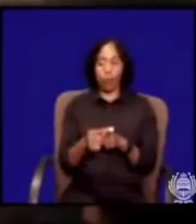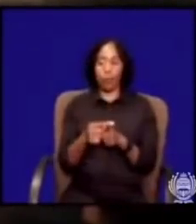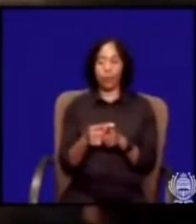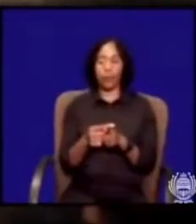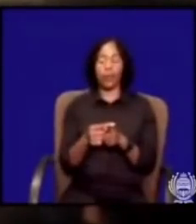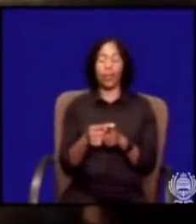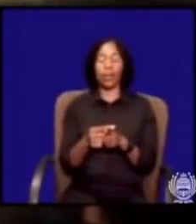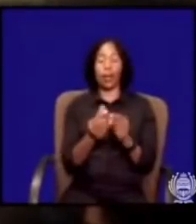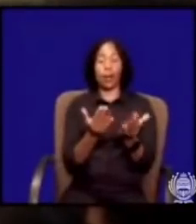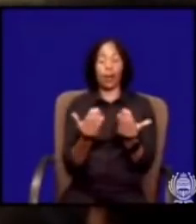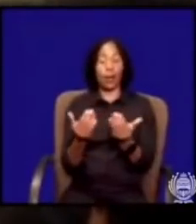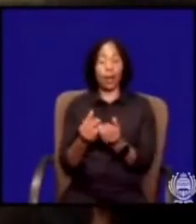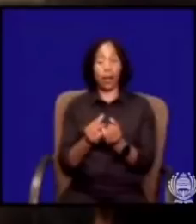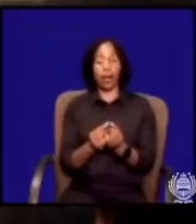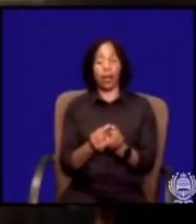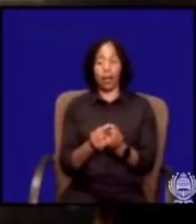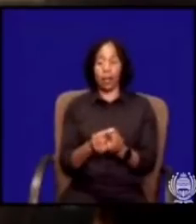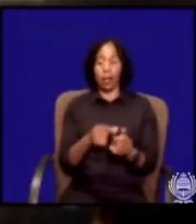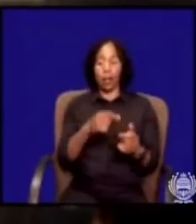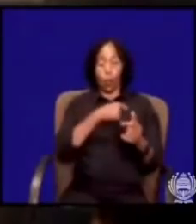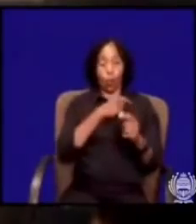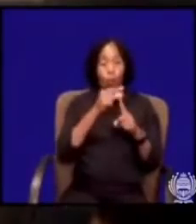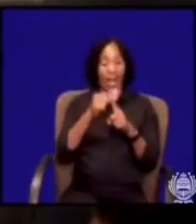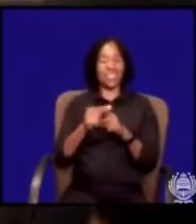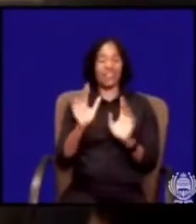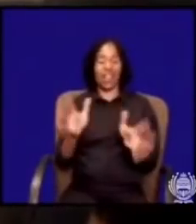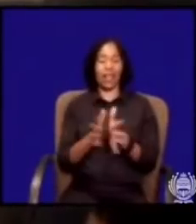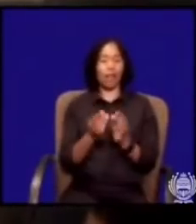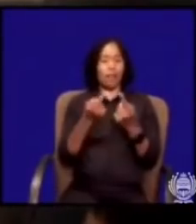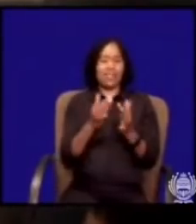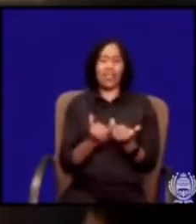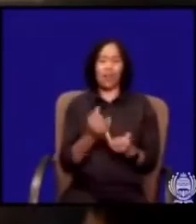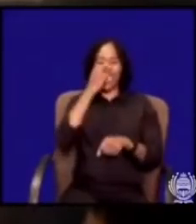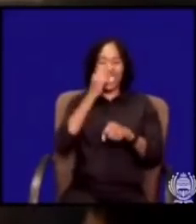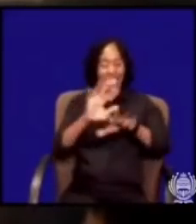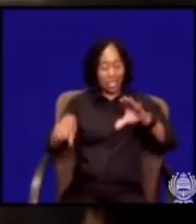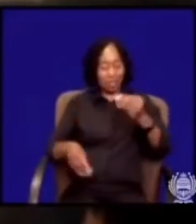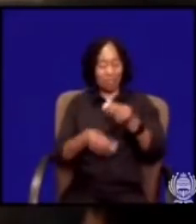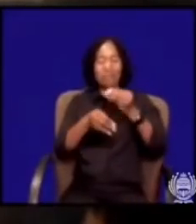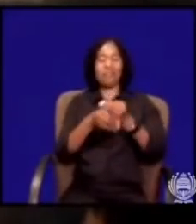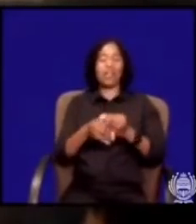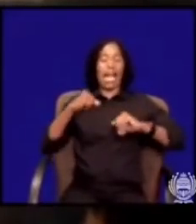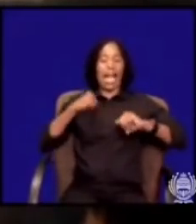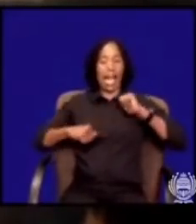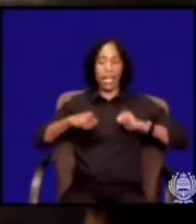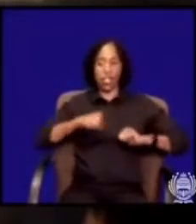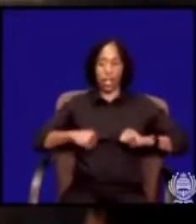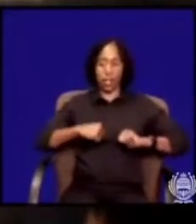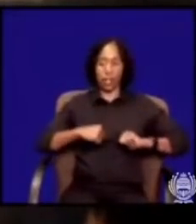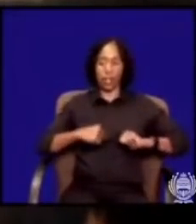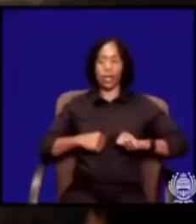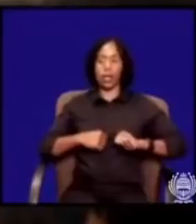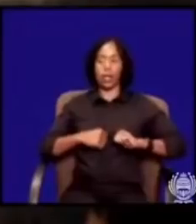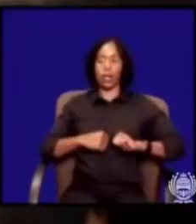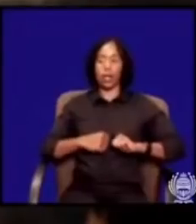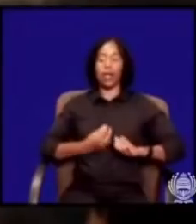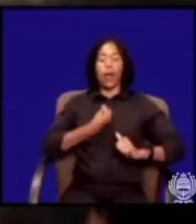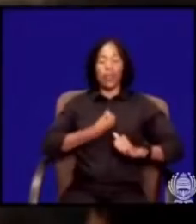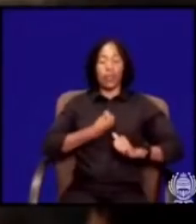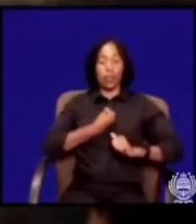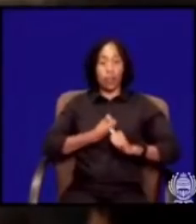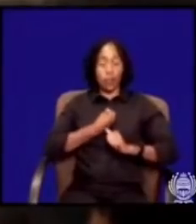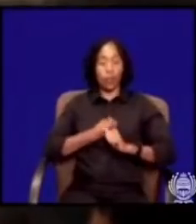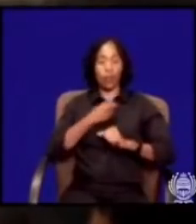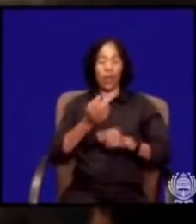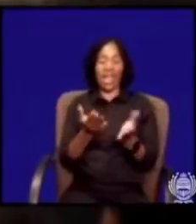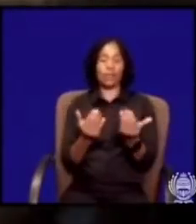welcomed, remain just words without substantive action. As it stands, young people spend 1,300 Rand per